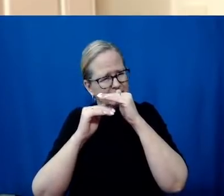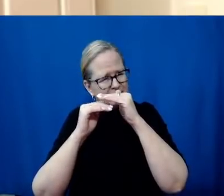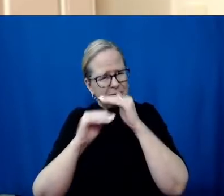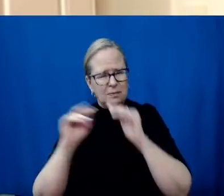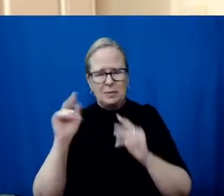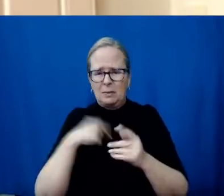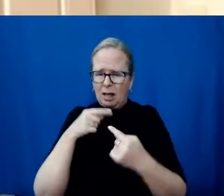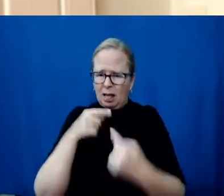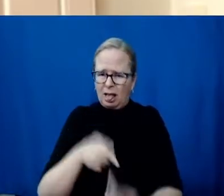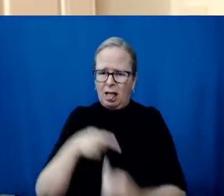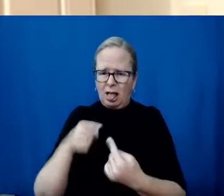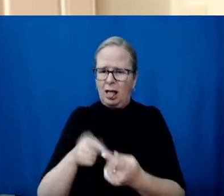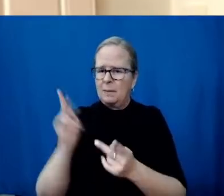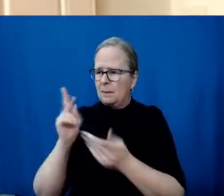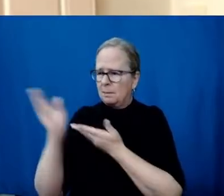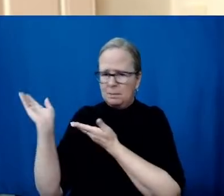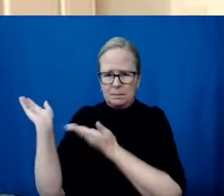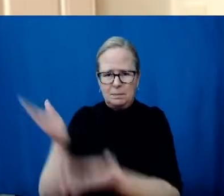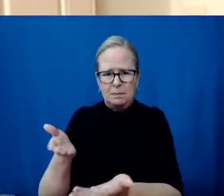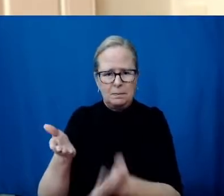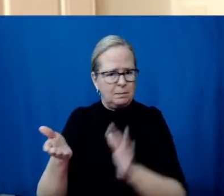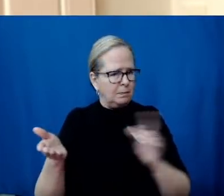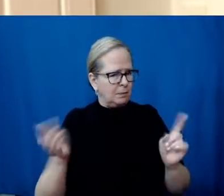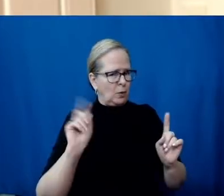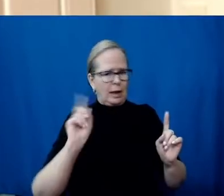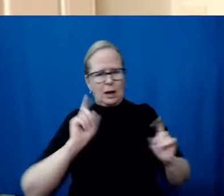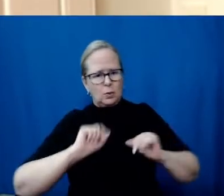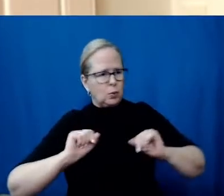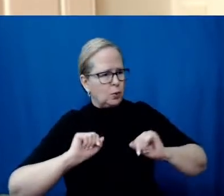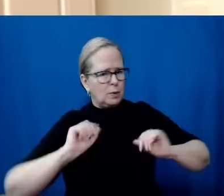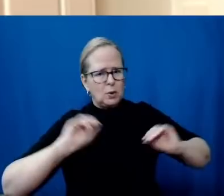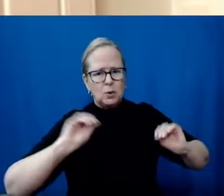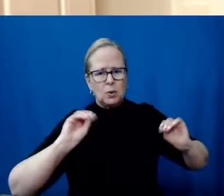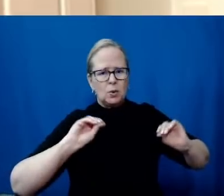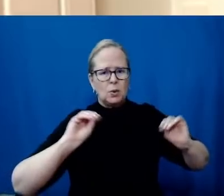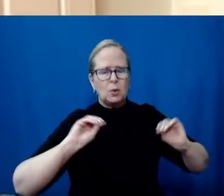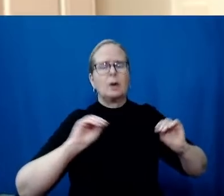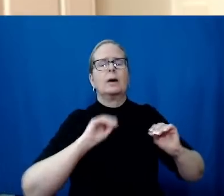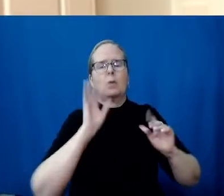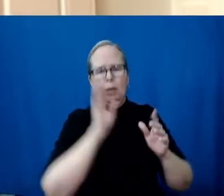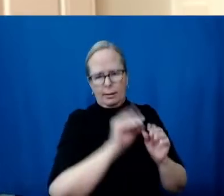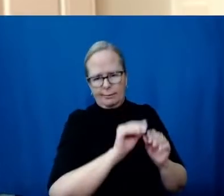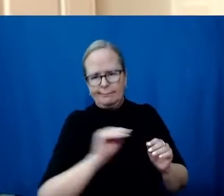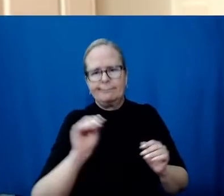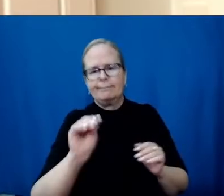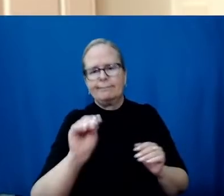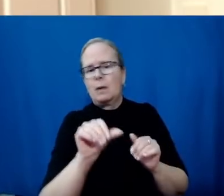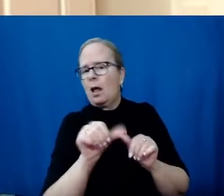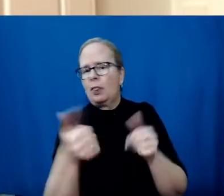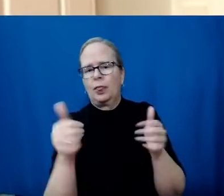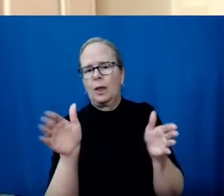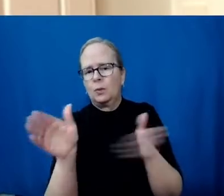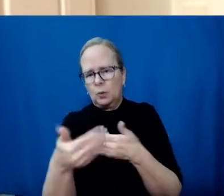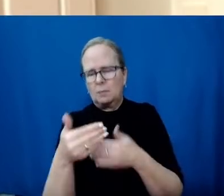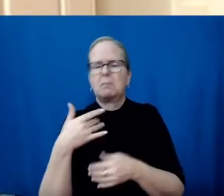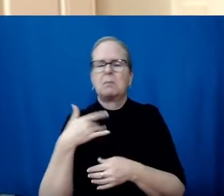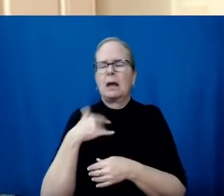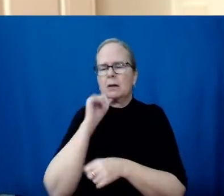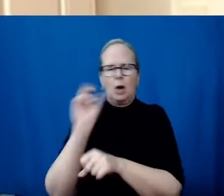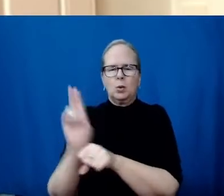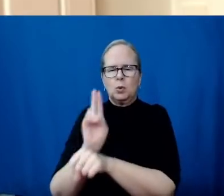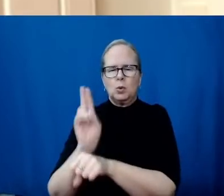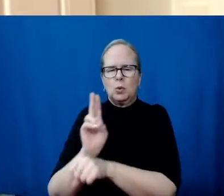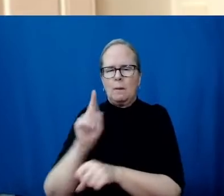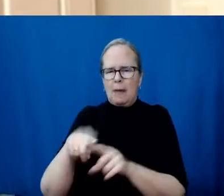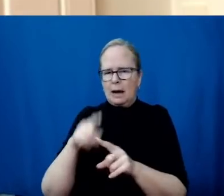putting people in non-traditional spaces, having to have staff deal with more patients, but not having stretched